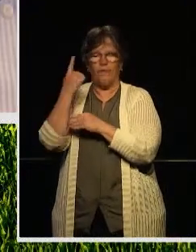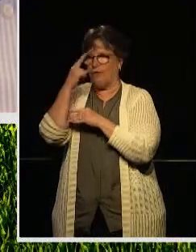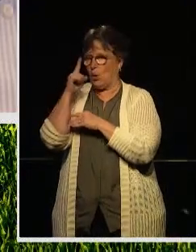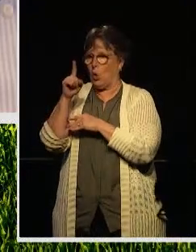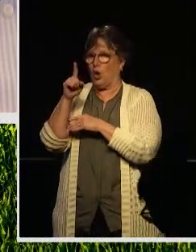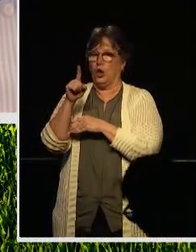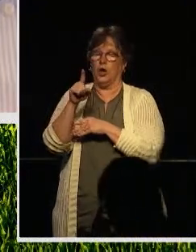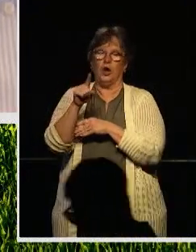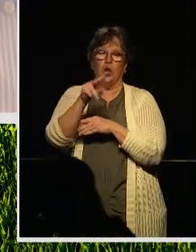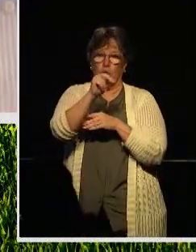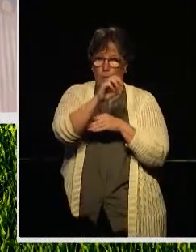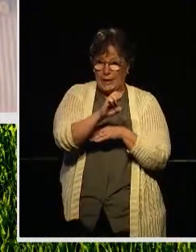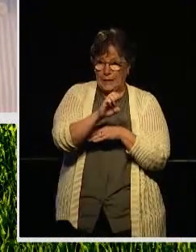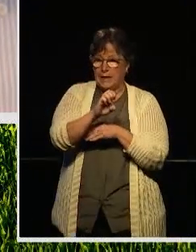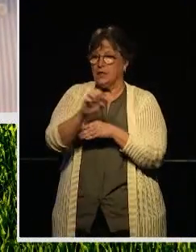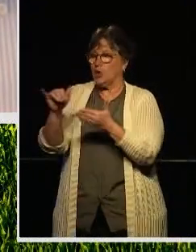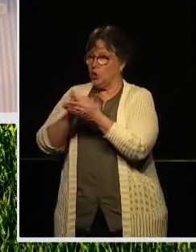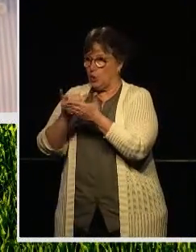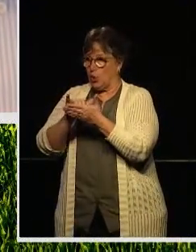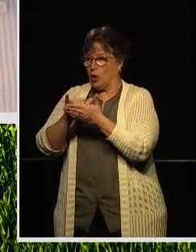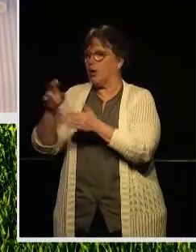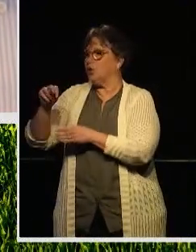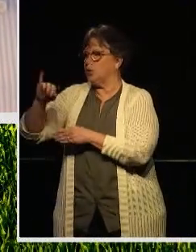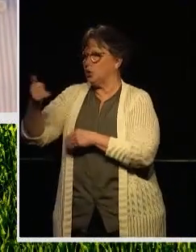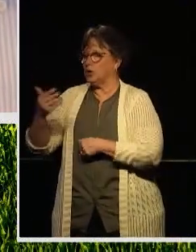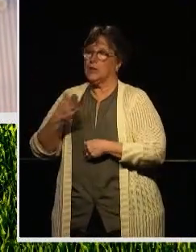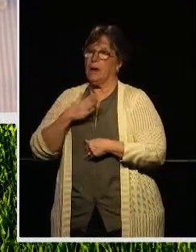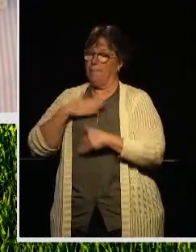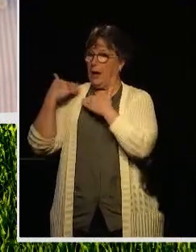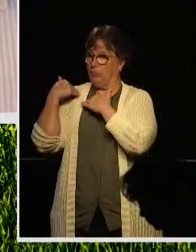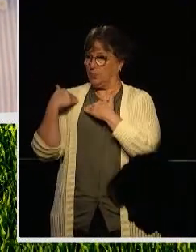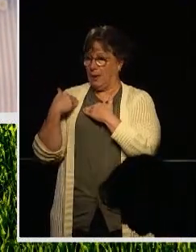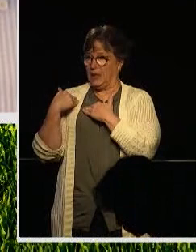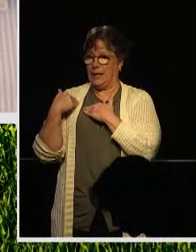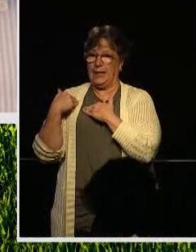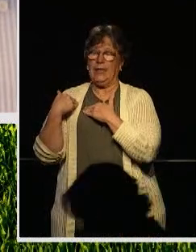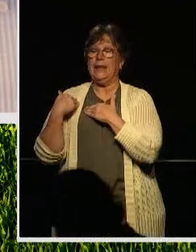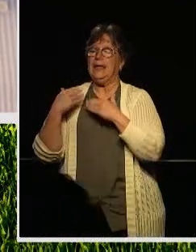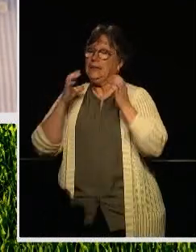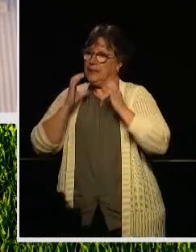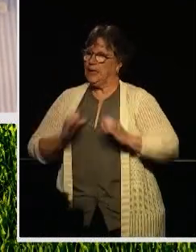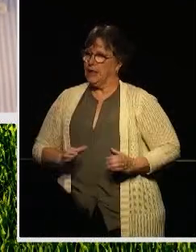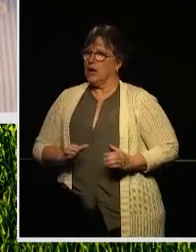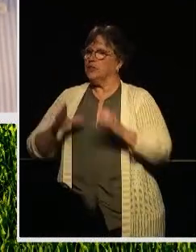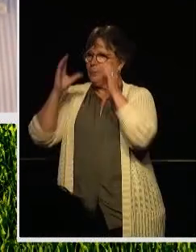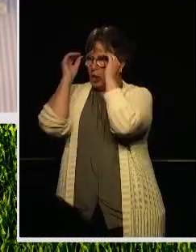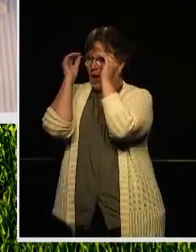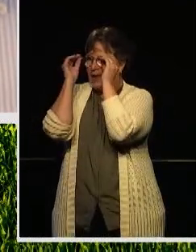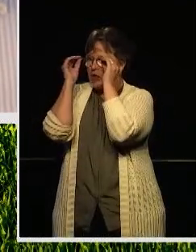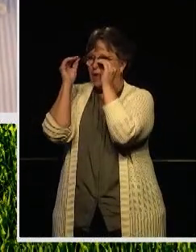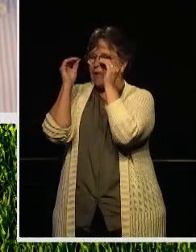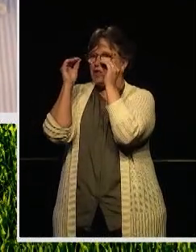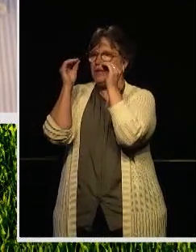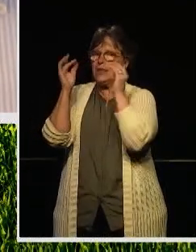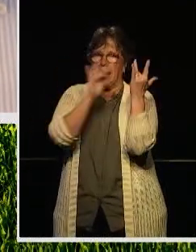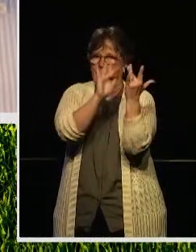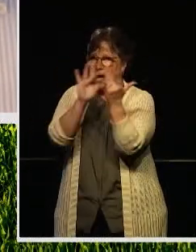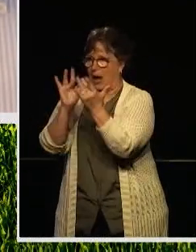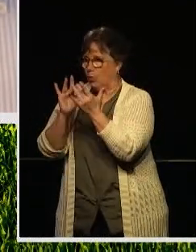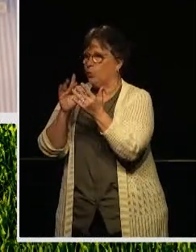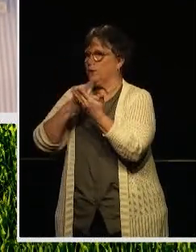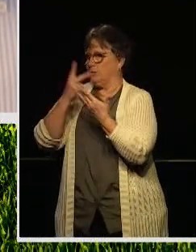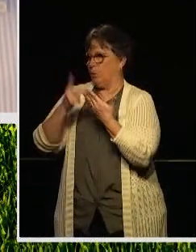Jersey. My role there is to run our customer education and outreach programs. And I do a lot